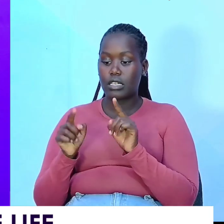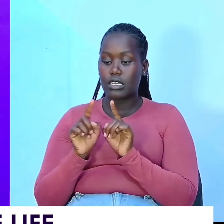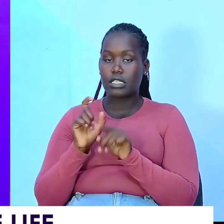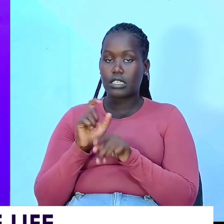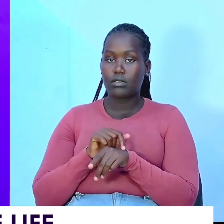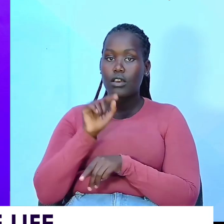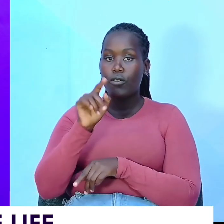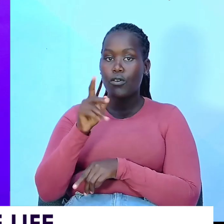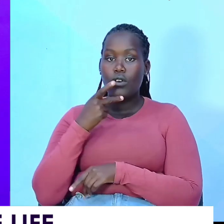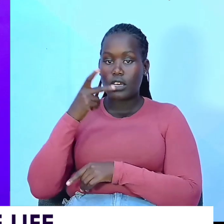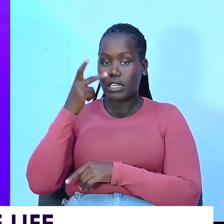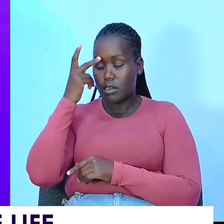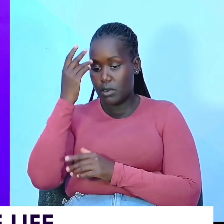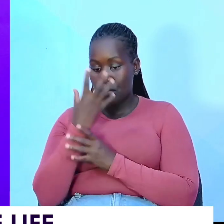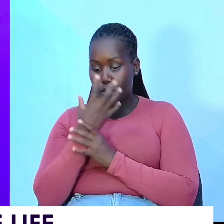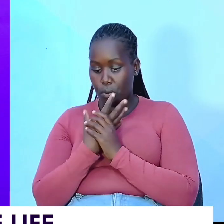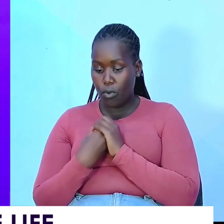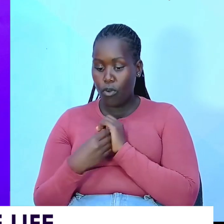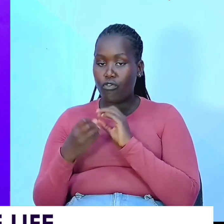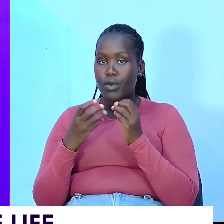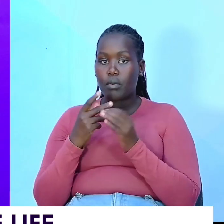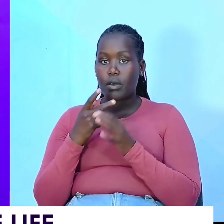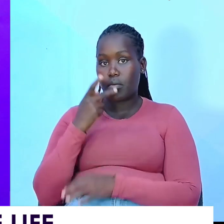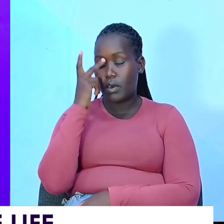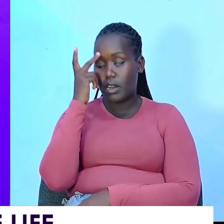parent, the frustration of many parents out there.